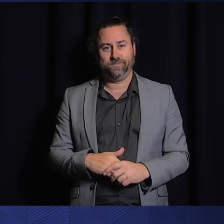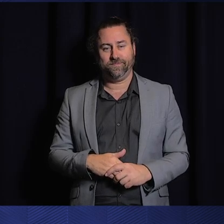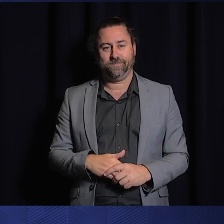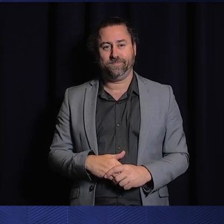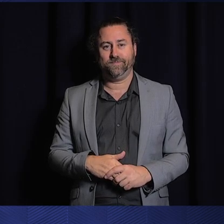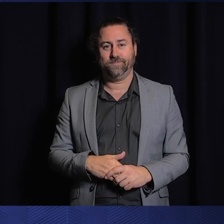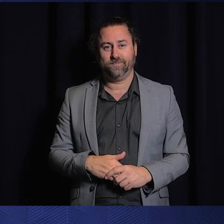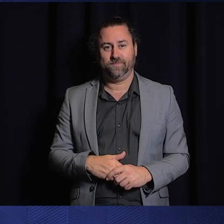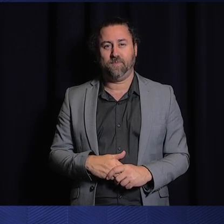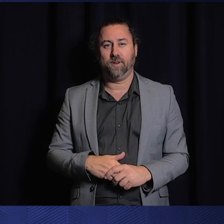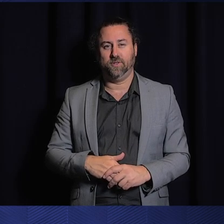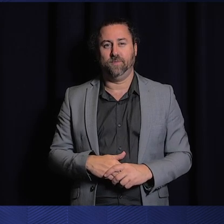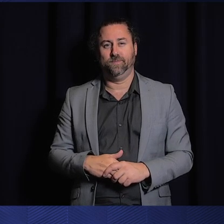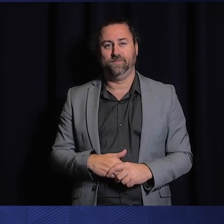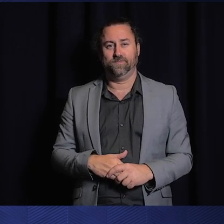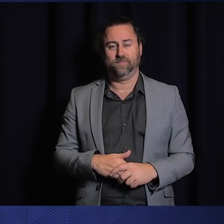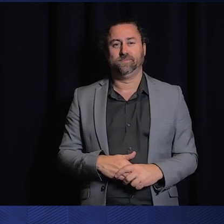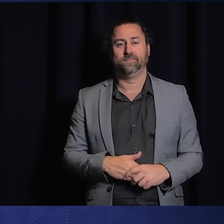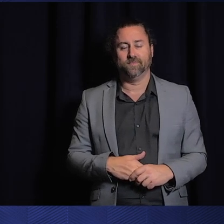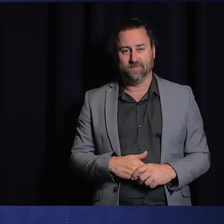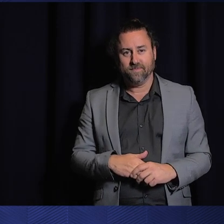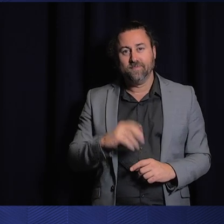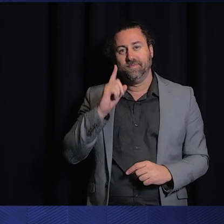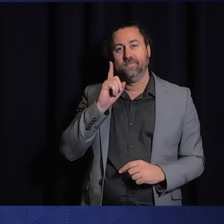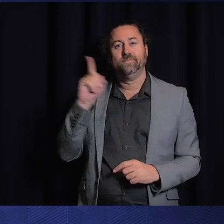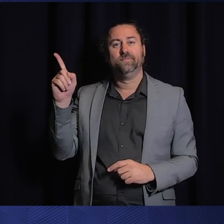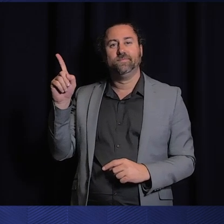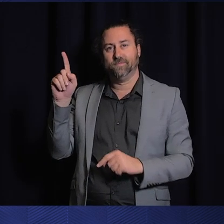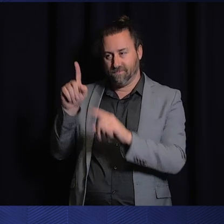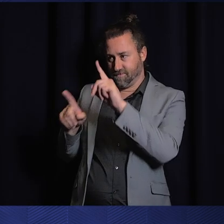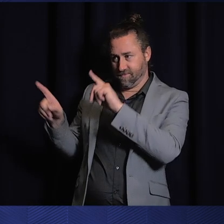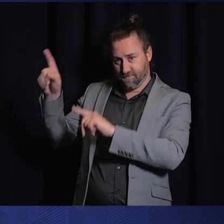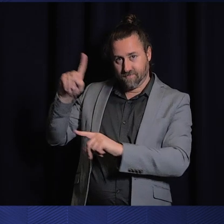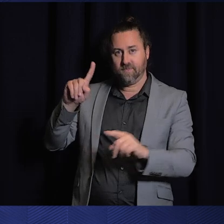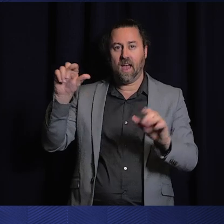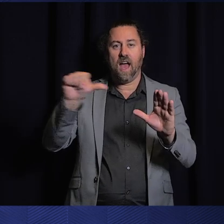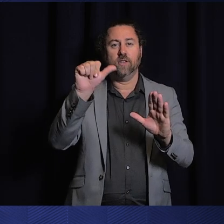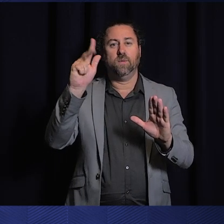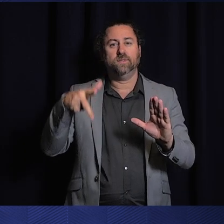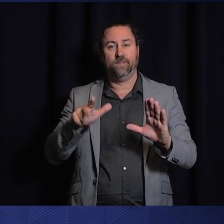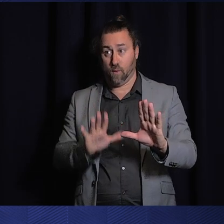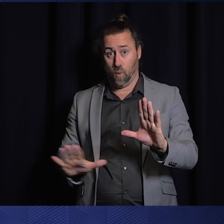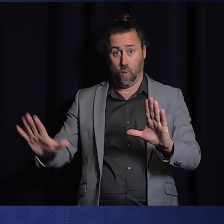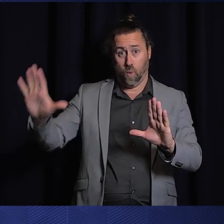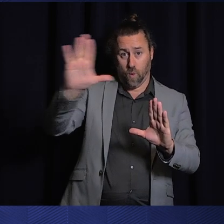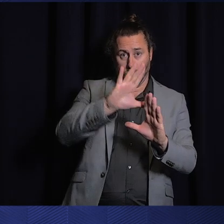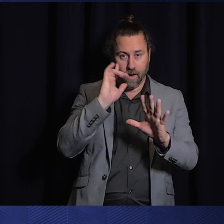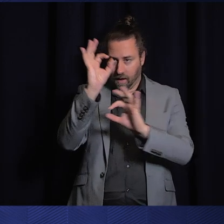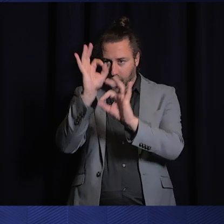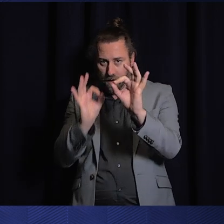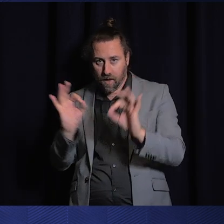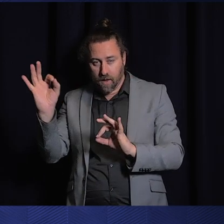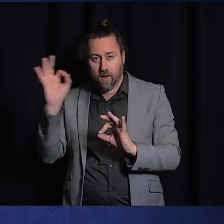This figure here gives you a sense of the distribution of our records across the entire region of Asia and the Pacific. As you can see,